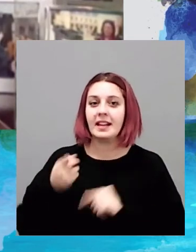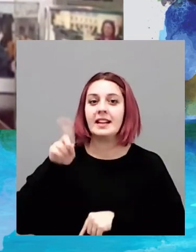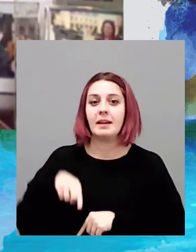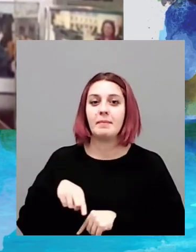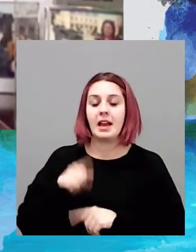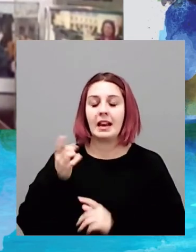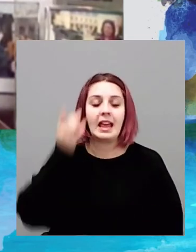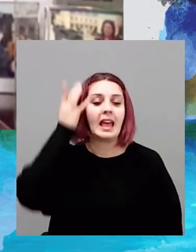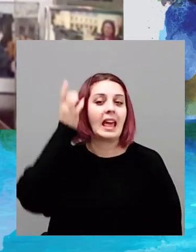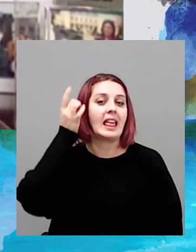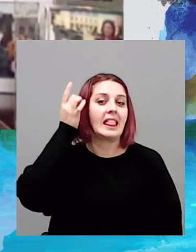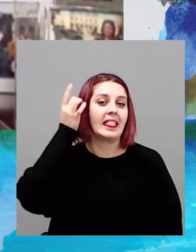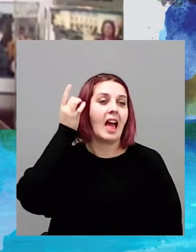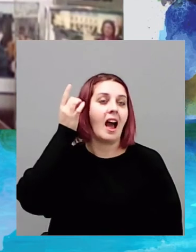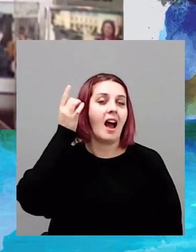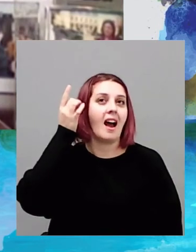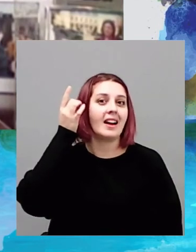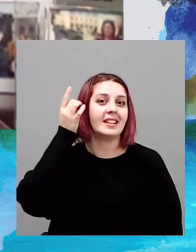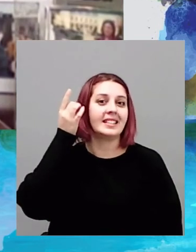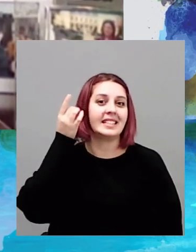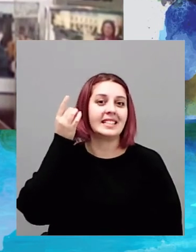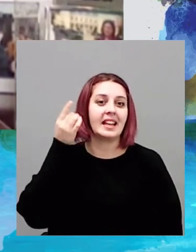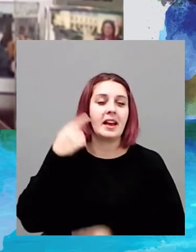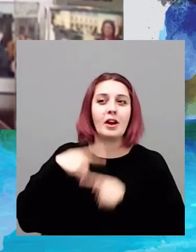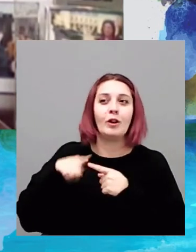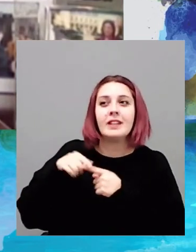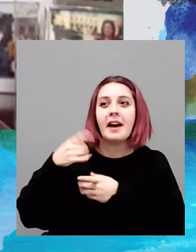We have some time to discuss.